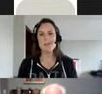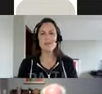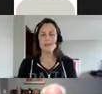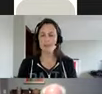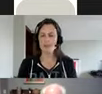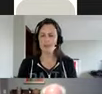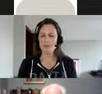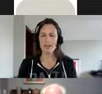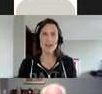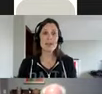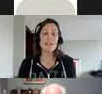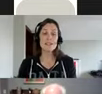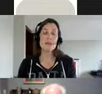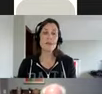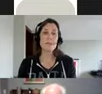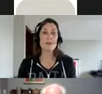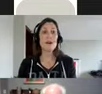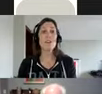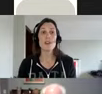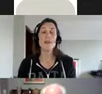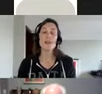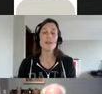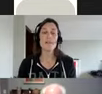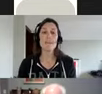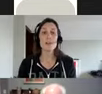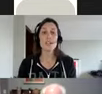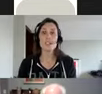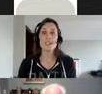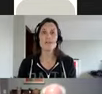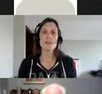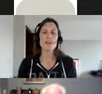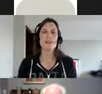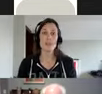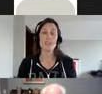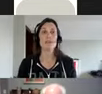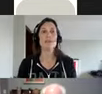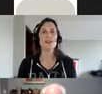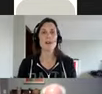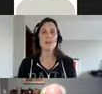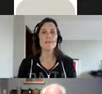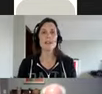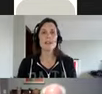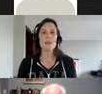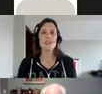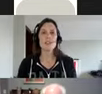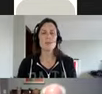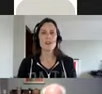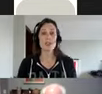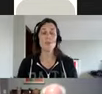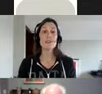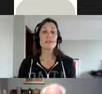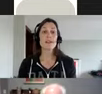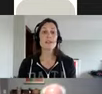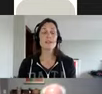top two papers I've ever written. I just wrote a paper called The Unicorn of Map Projections, which talks about this specific problem, which is that we